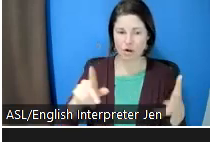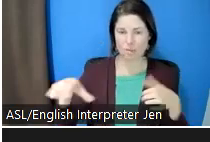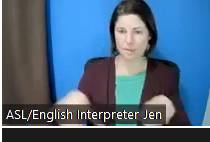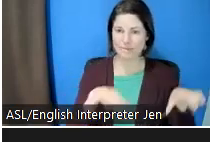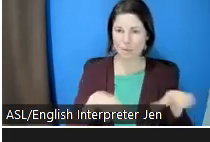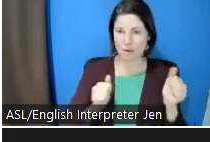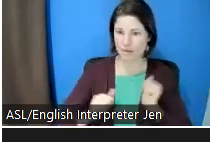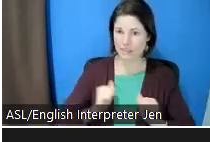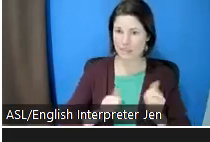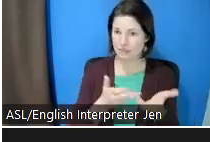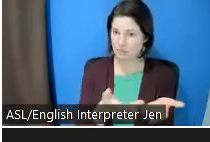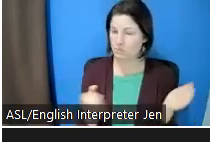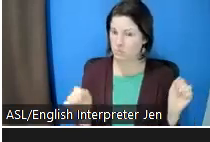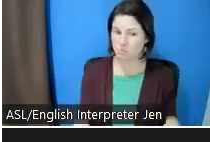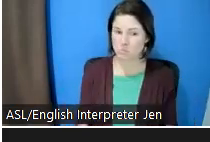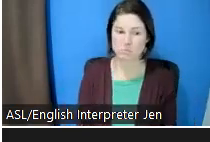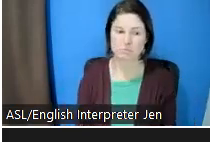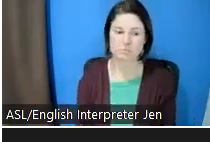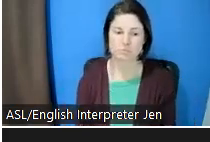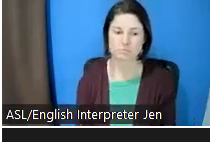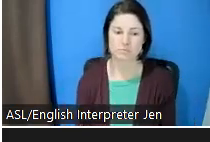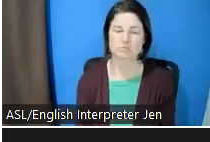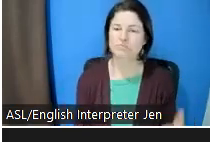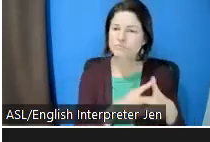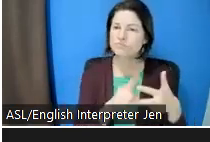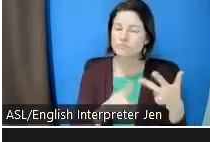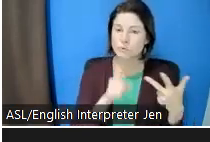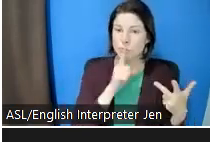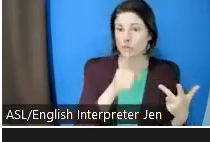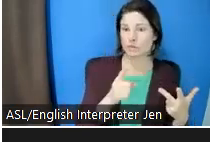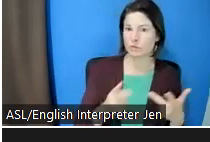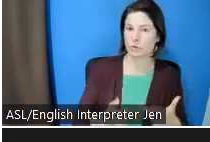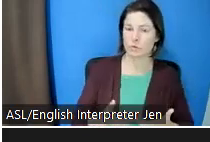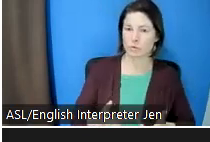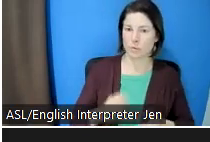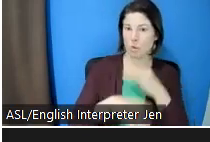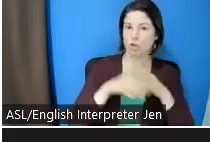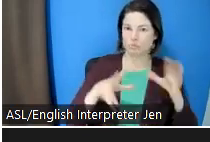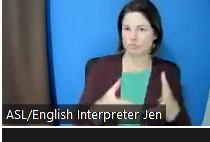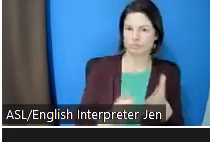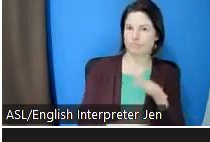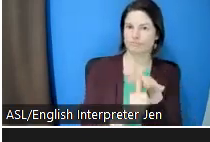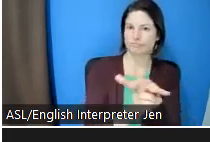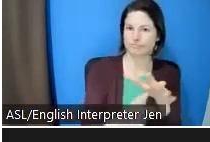And those are some of the real world examples, but there's also virtual opportunities that are eligible.